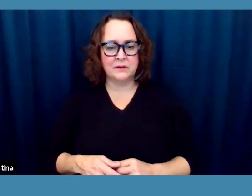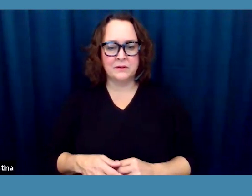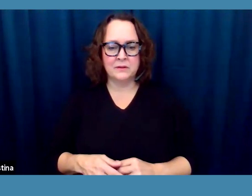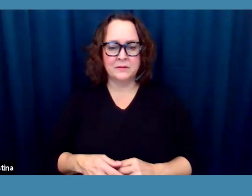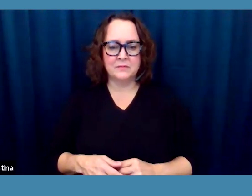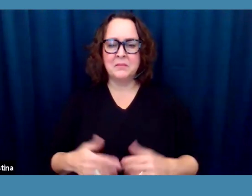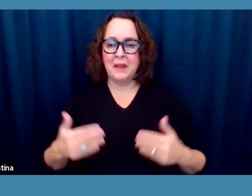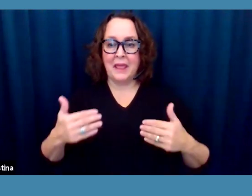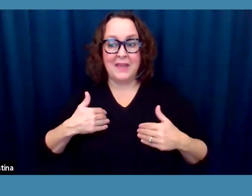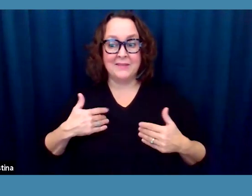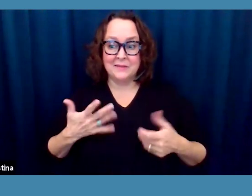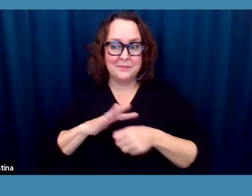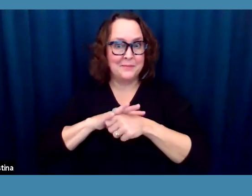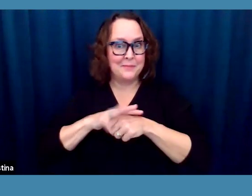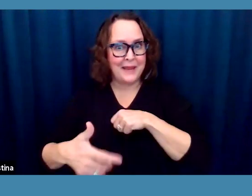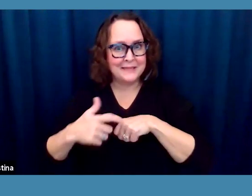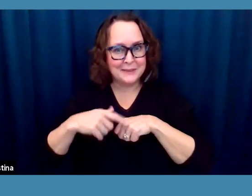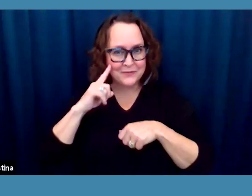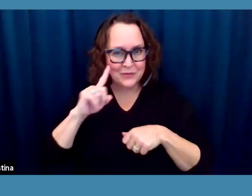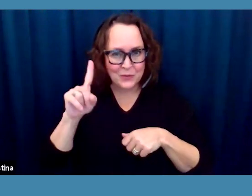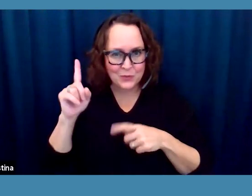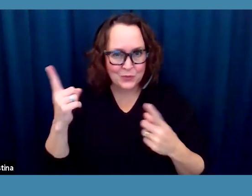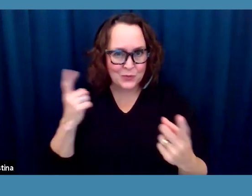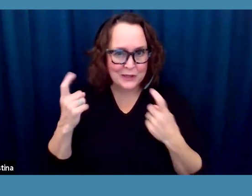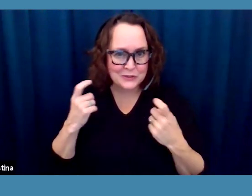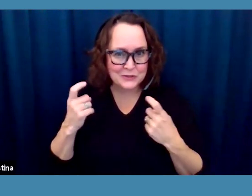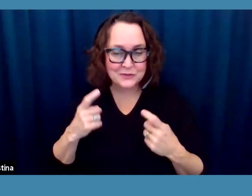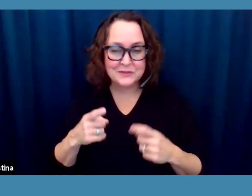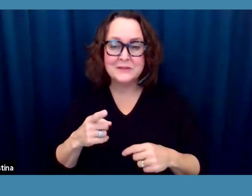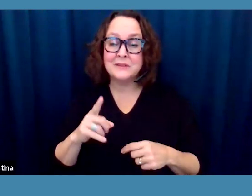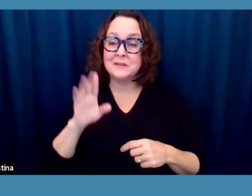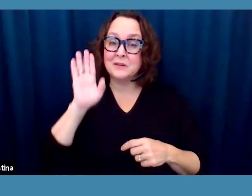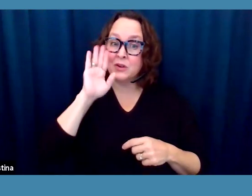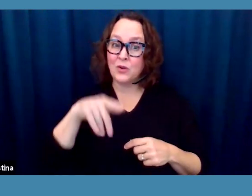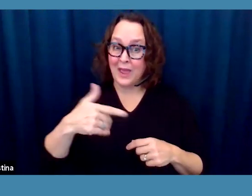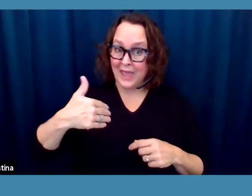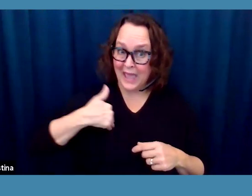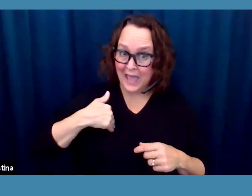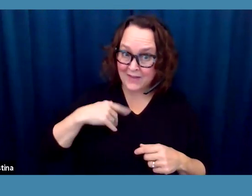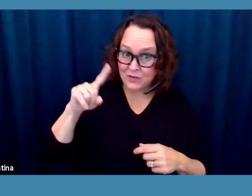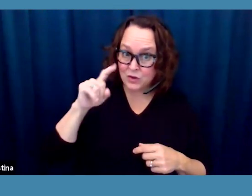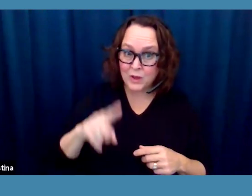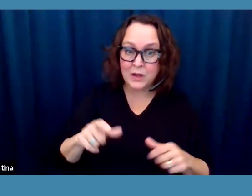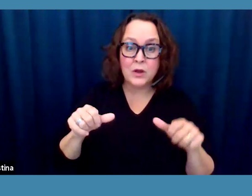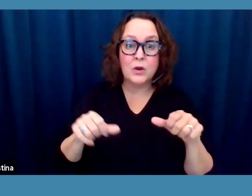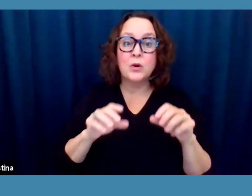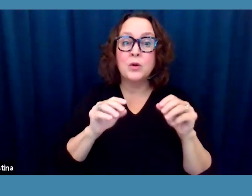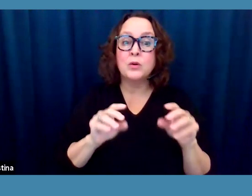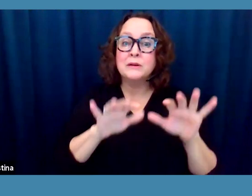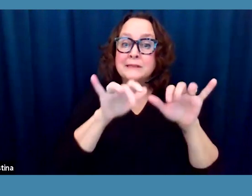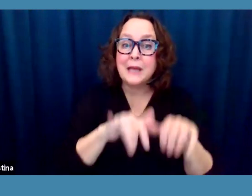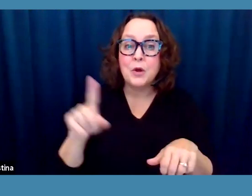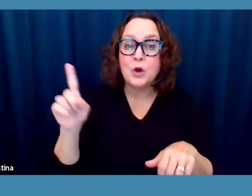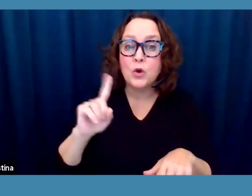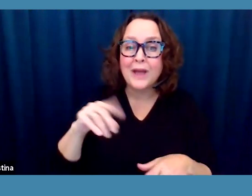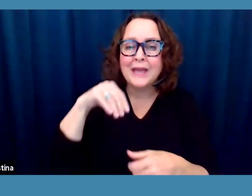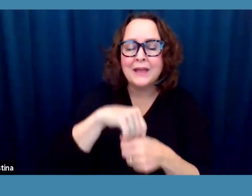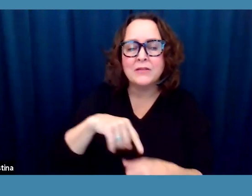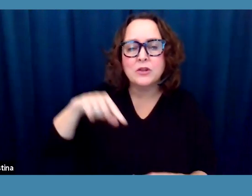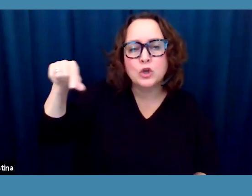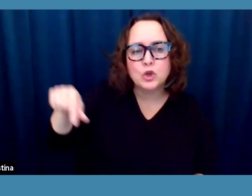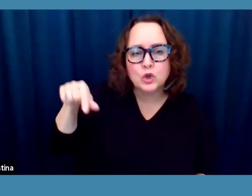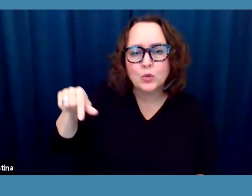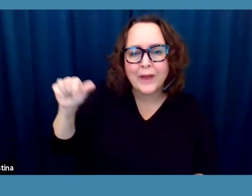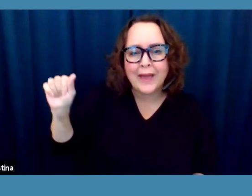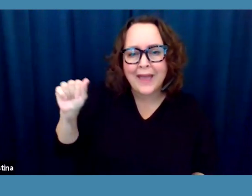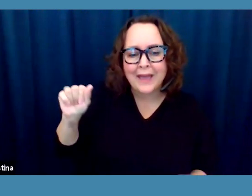for questions. As a reminder, if you have a question, please post it in the Q&A using the